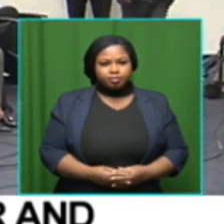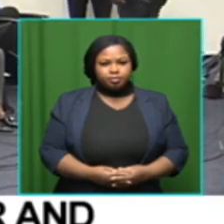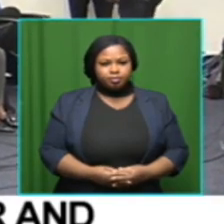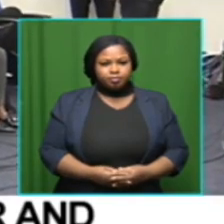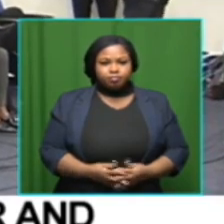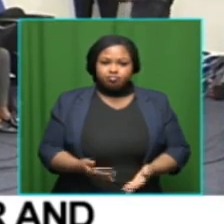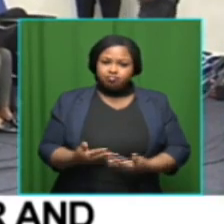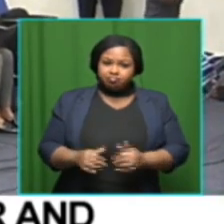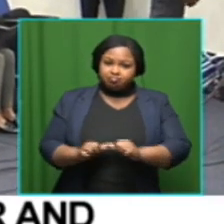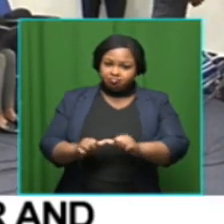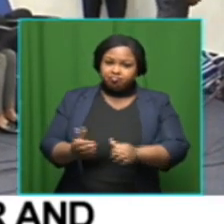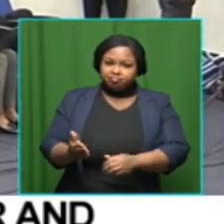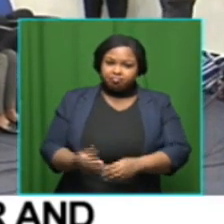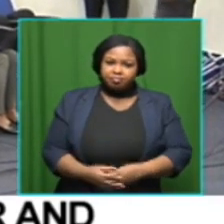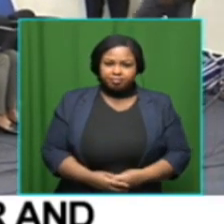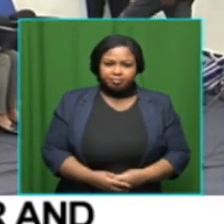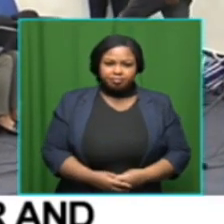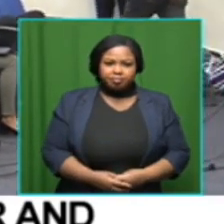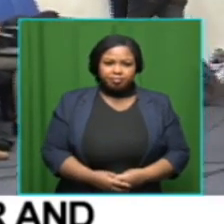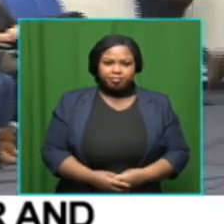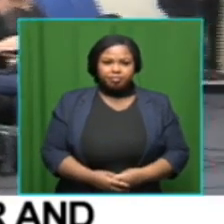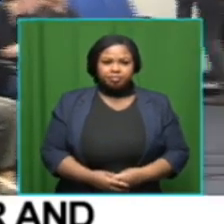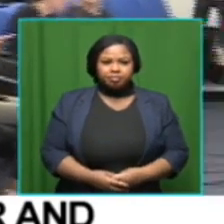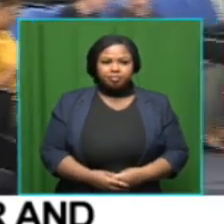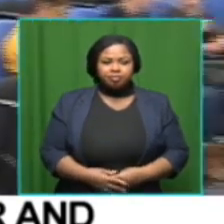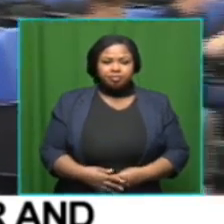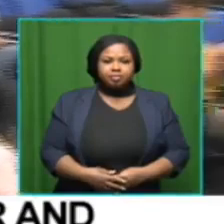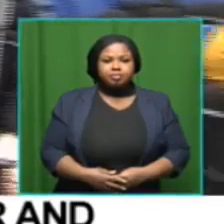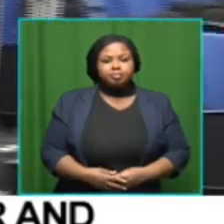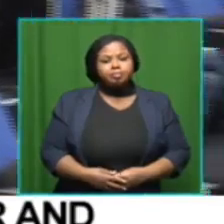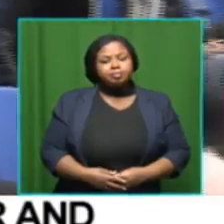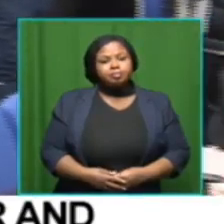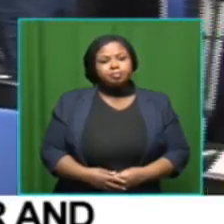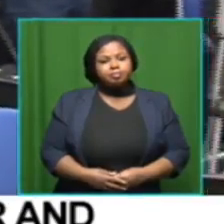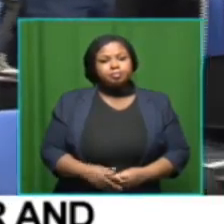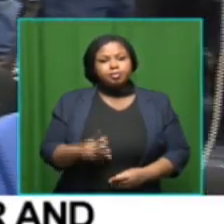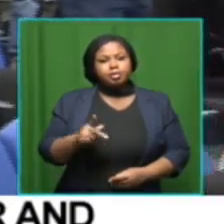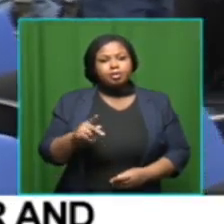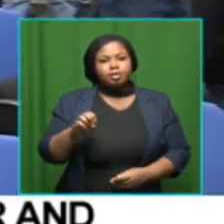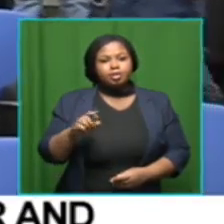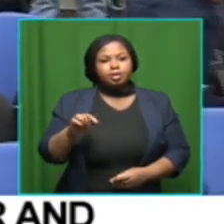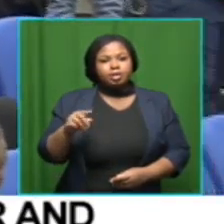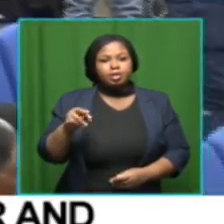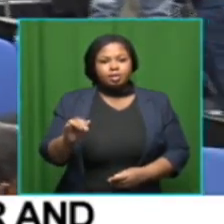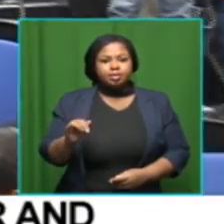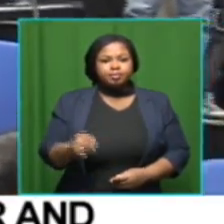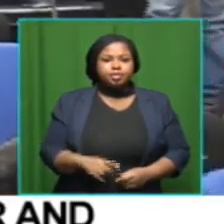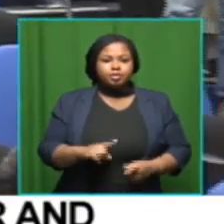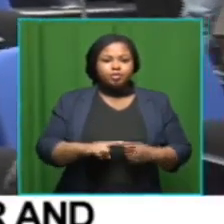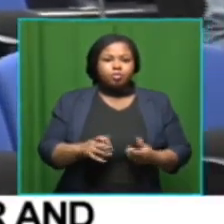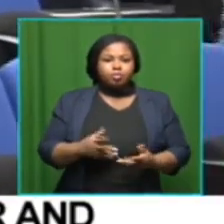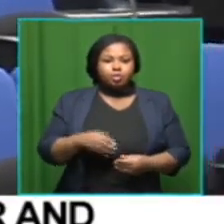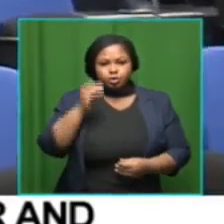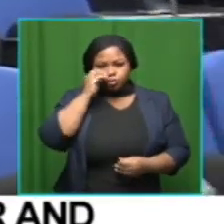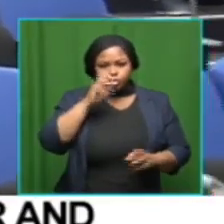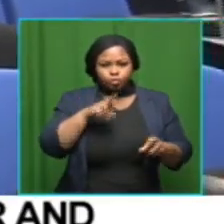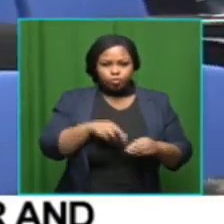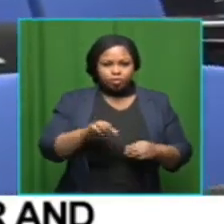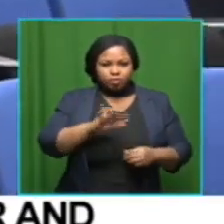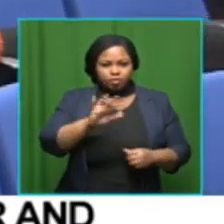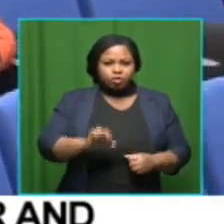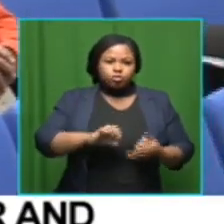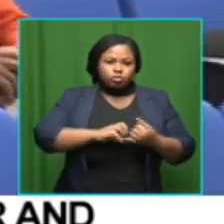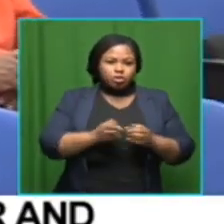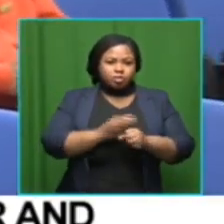Go ahead, please, colleague. Minister again from Newsroom Africa. With your talk of ensuring that there's